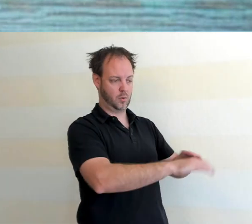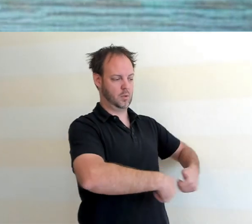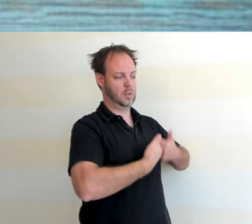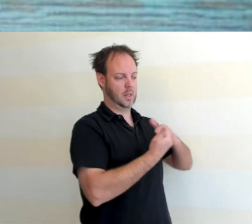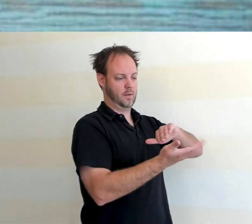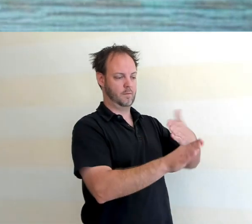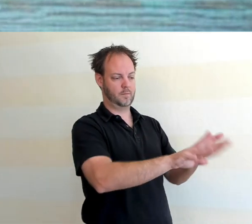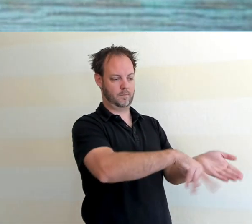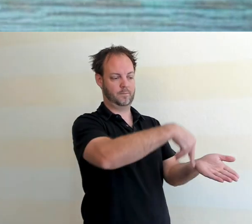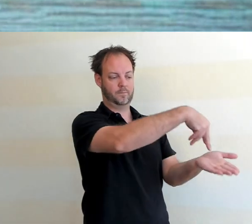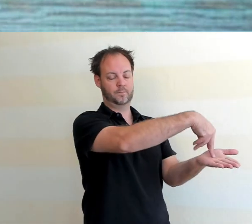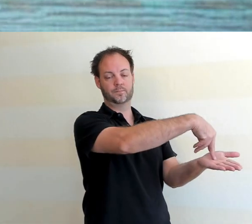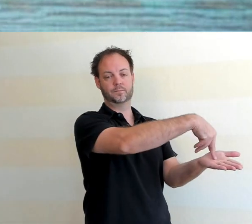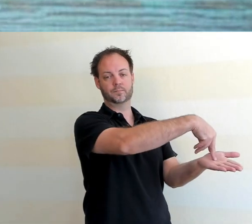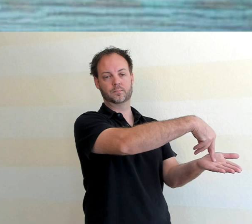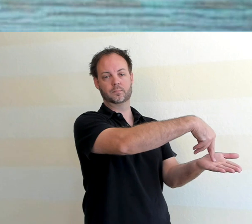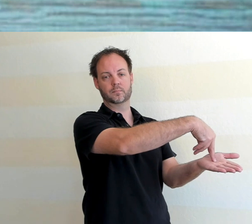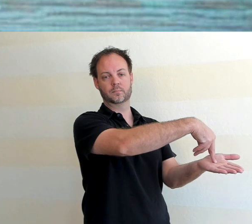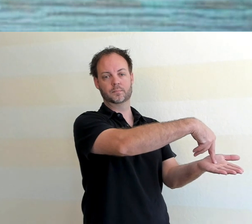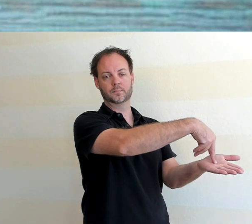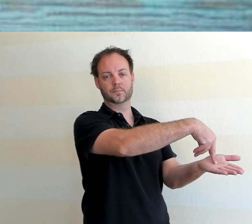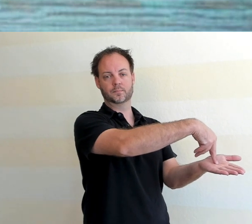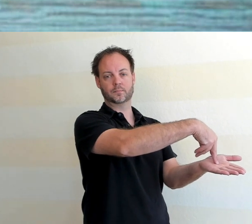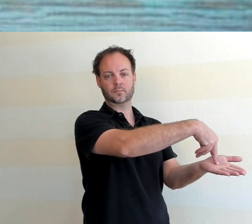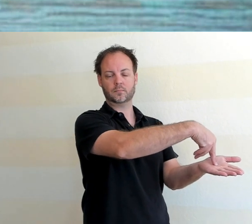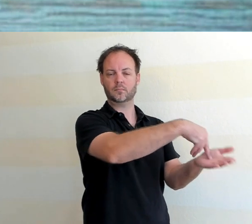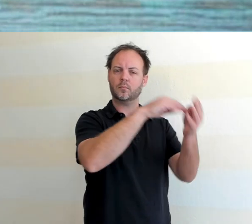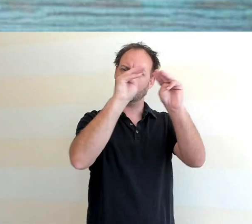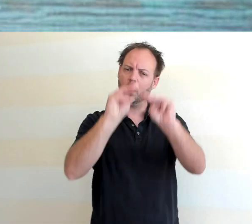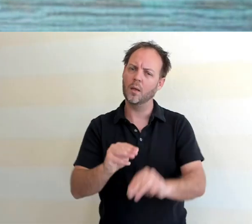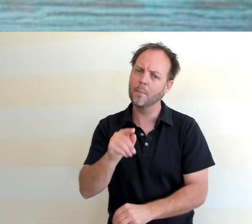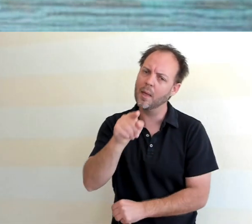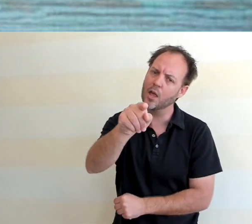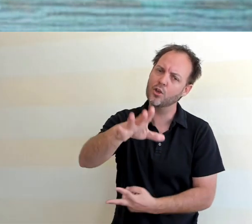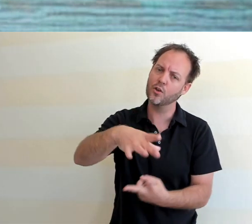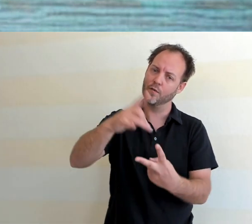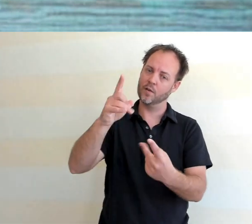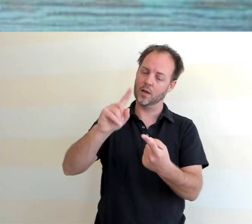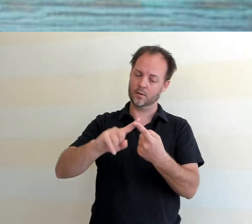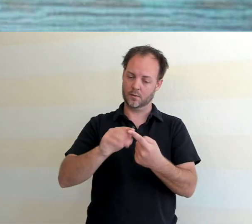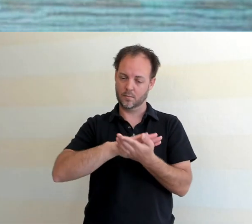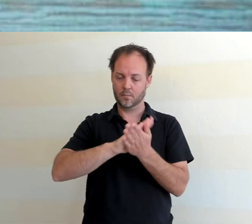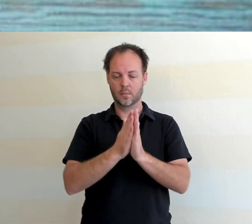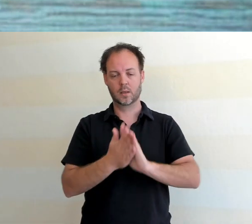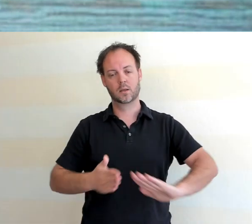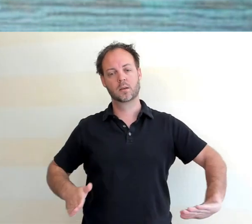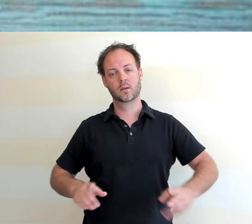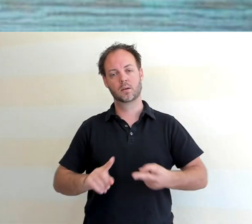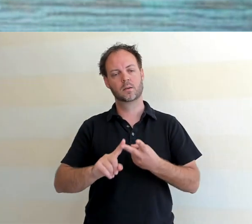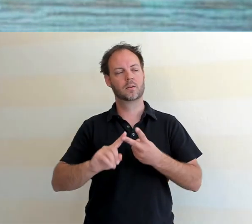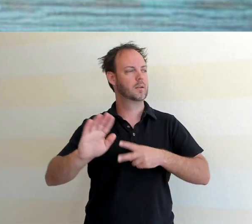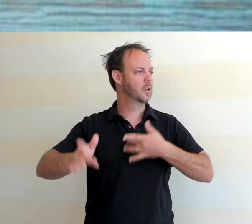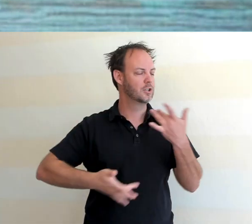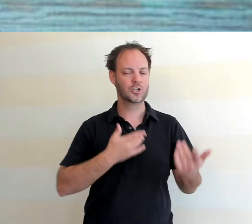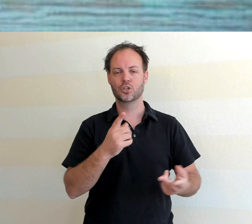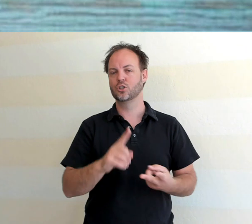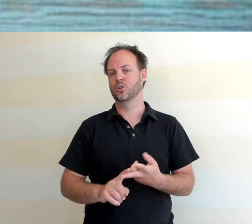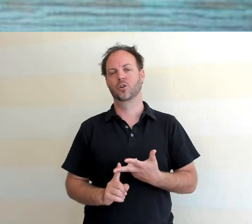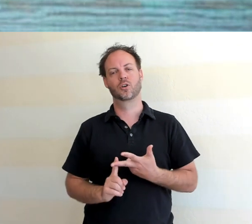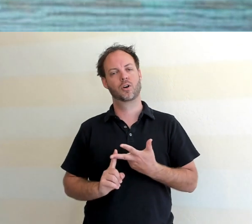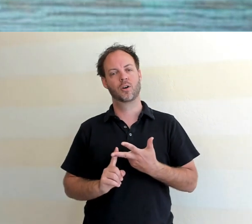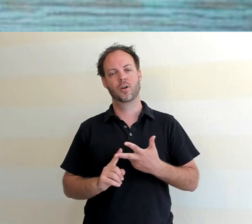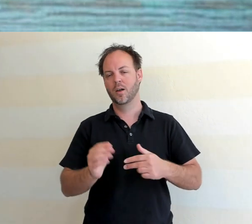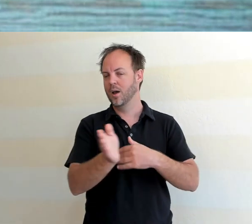death, and resurrection. May you find peace and joy